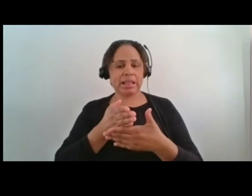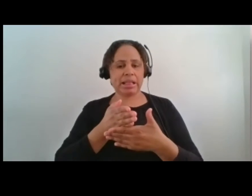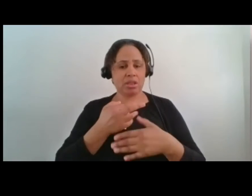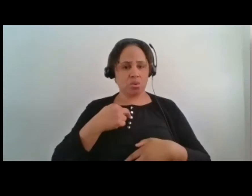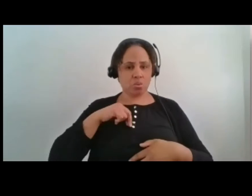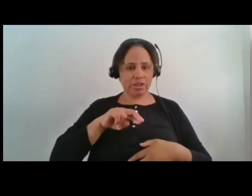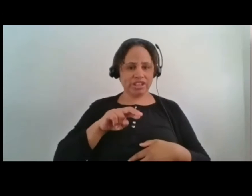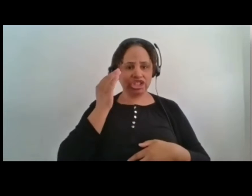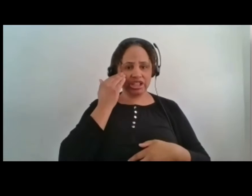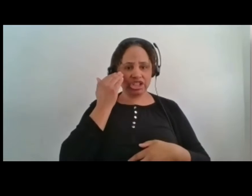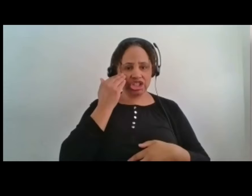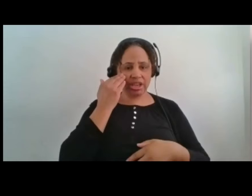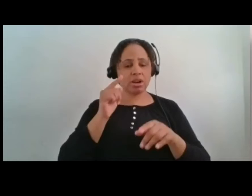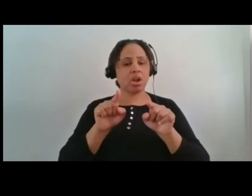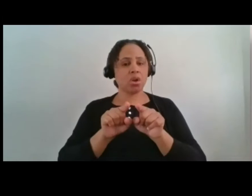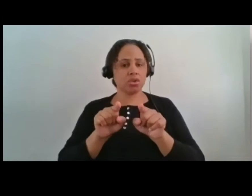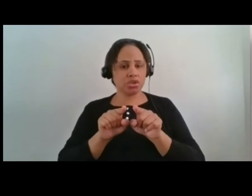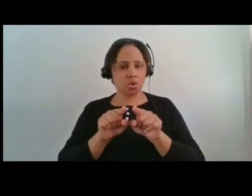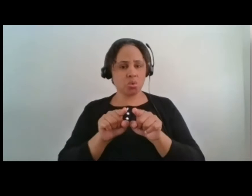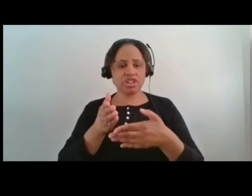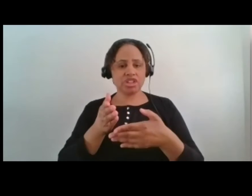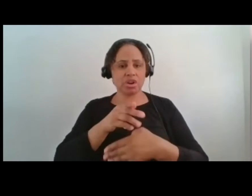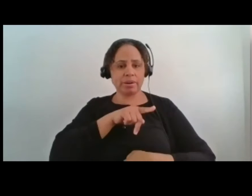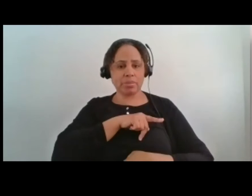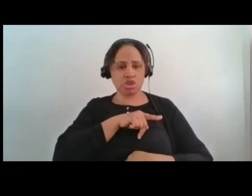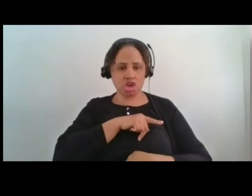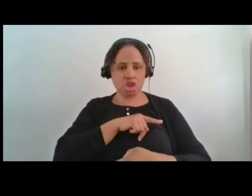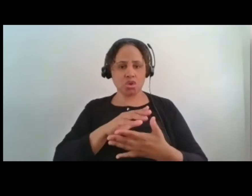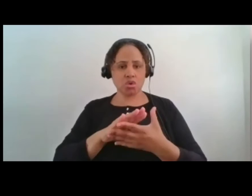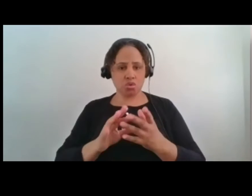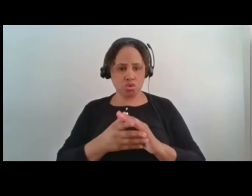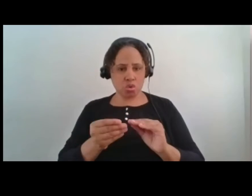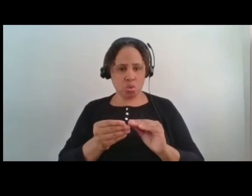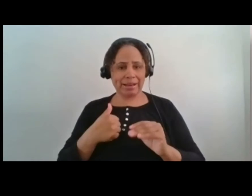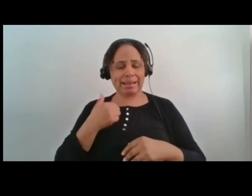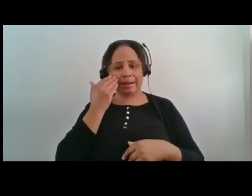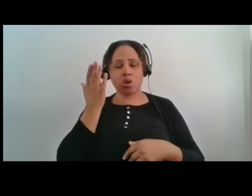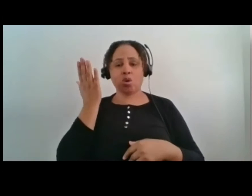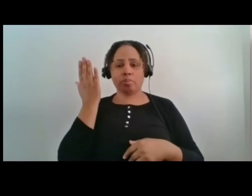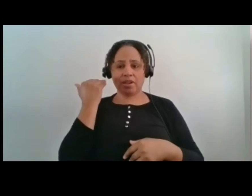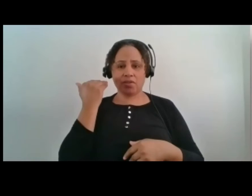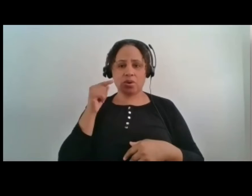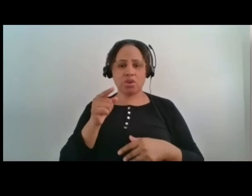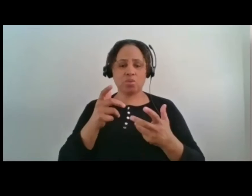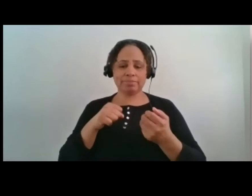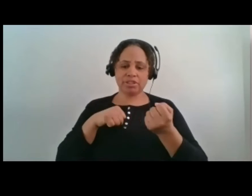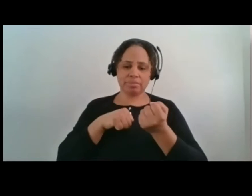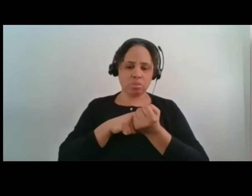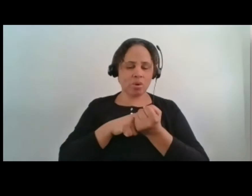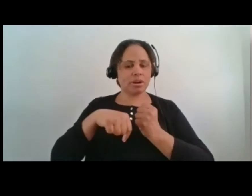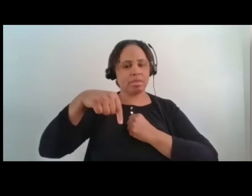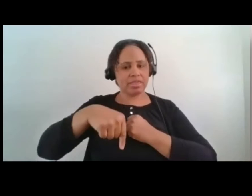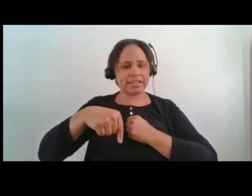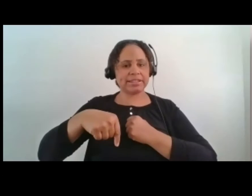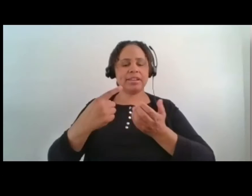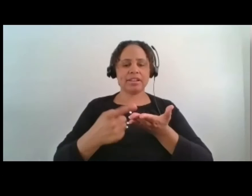but also for sharing such a personal story. I know you've really been wanting to champion this conversation to bring a bit